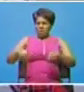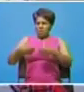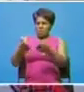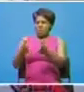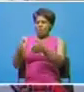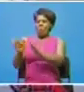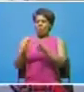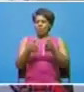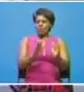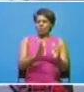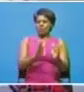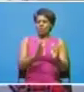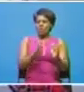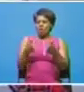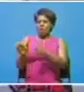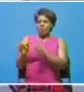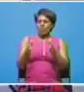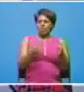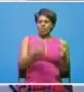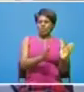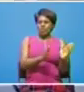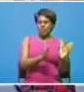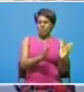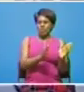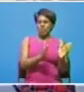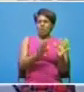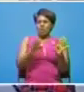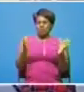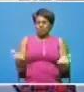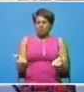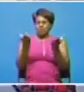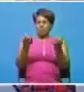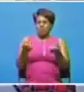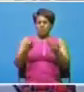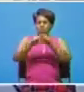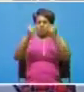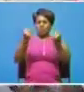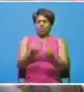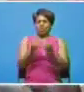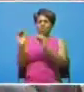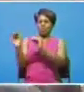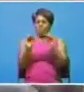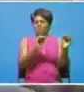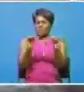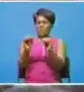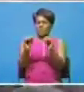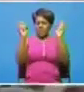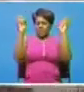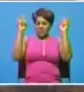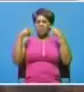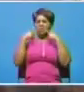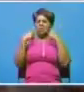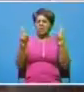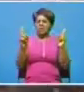fursa inaitwa opportunities for upward social mobility. The issue of announcement